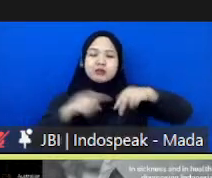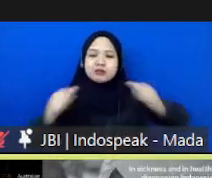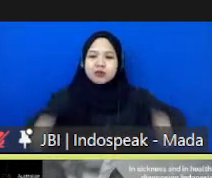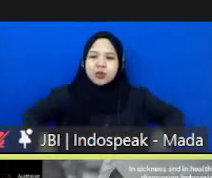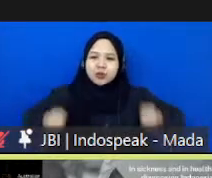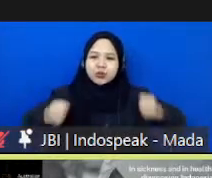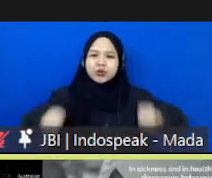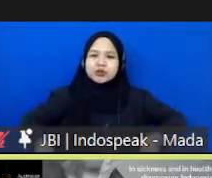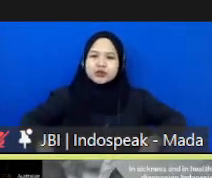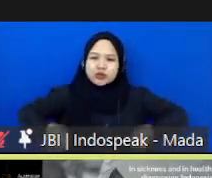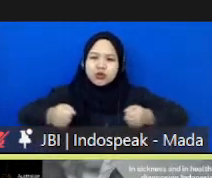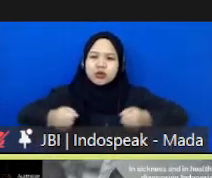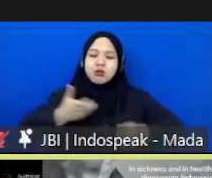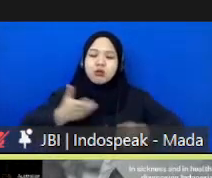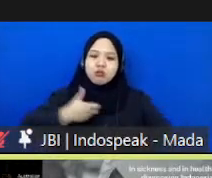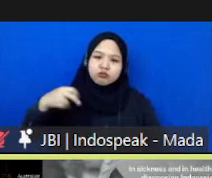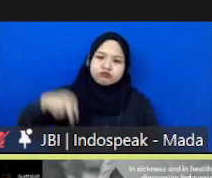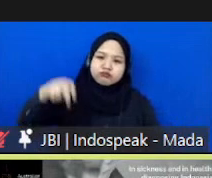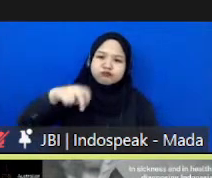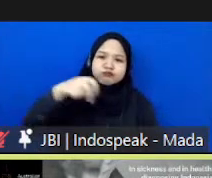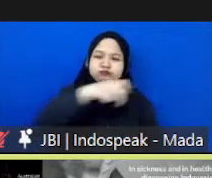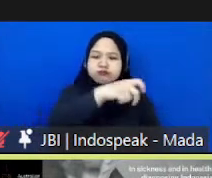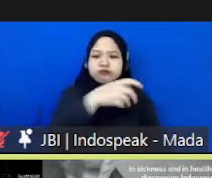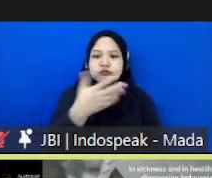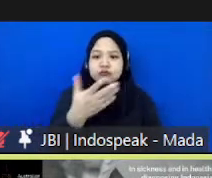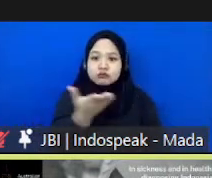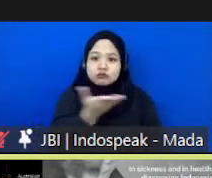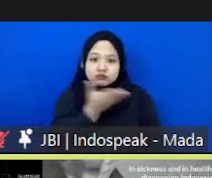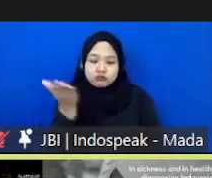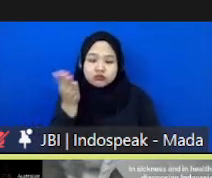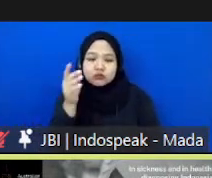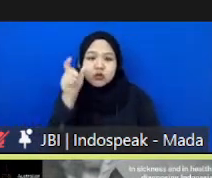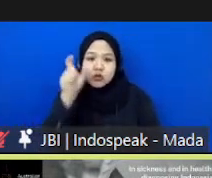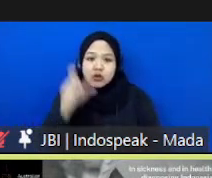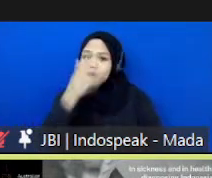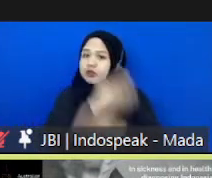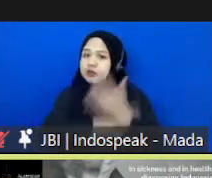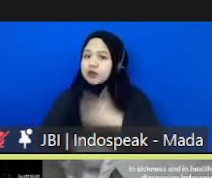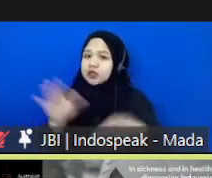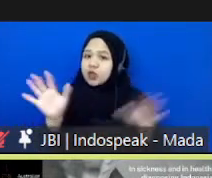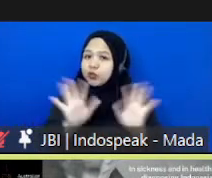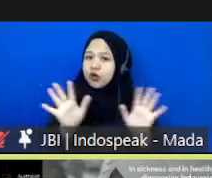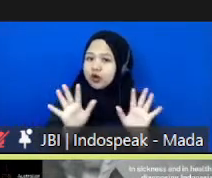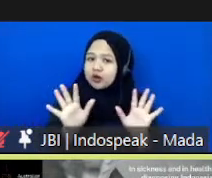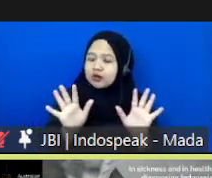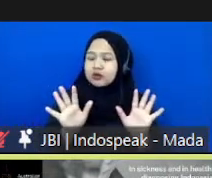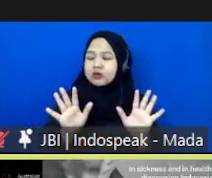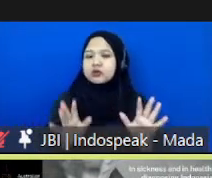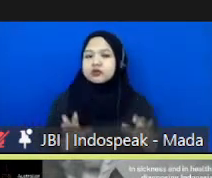able to go around? Are they people with disability? And